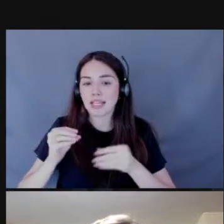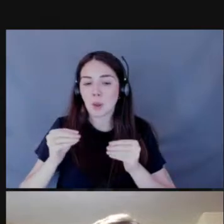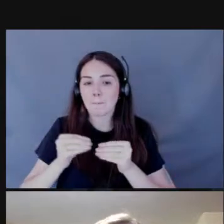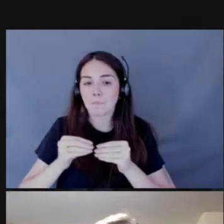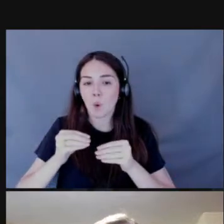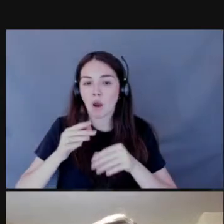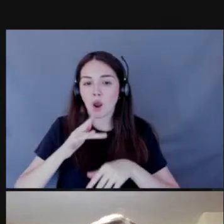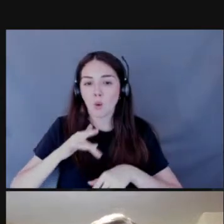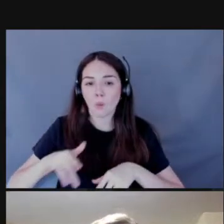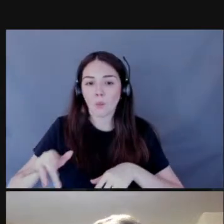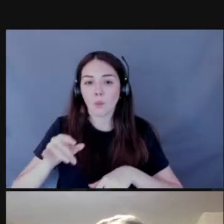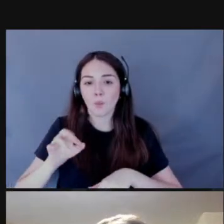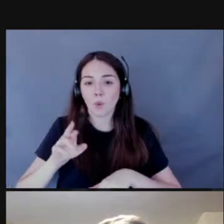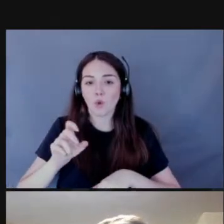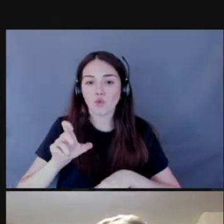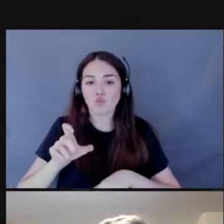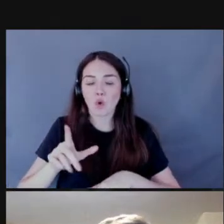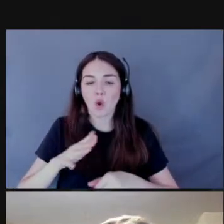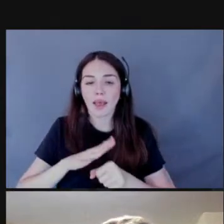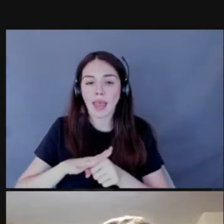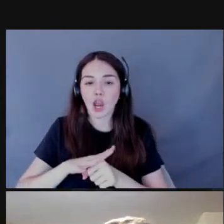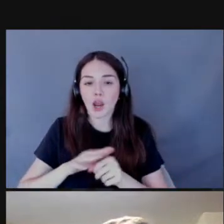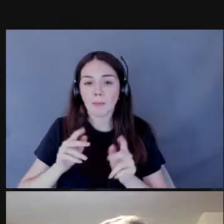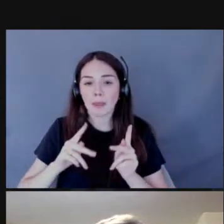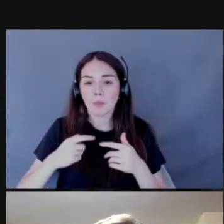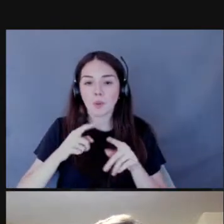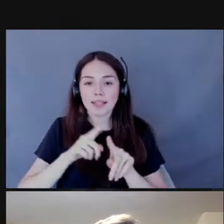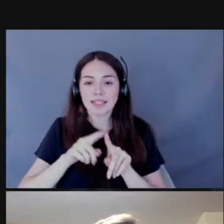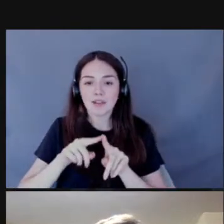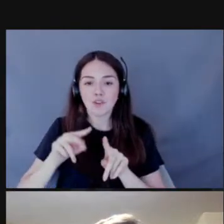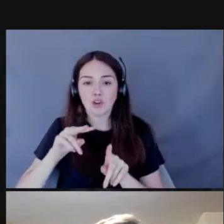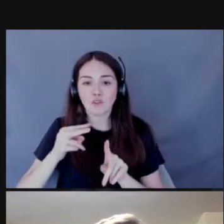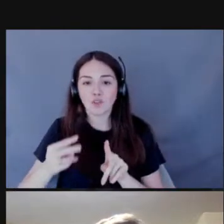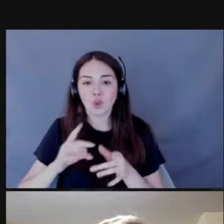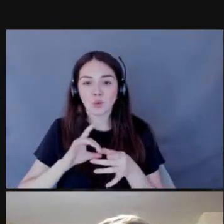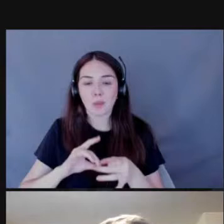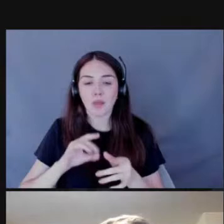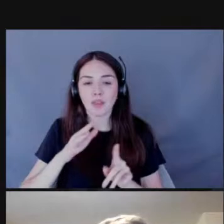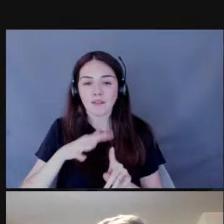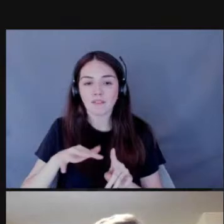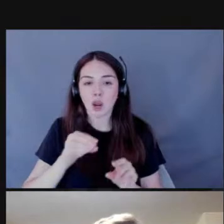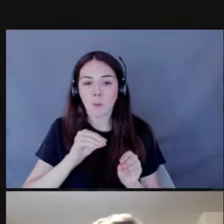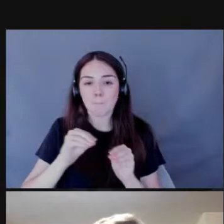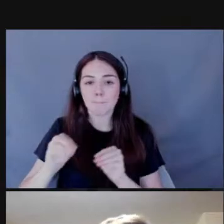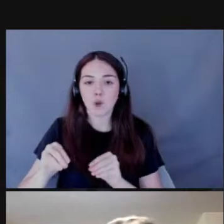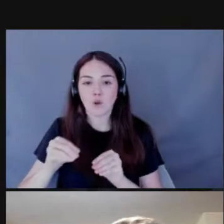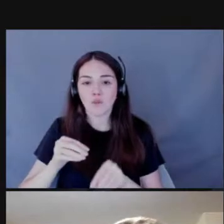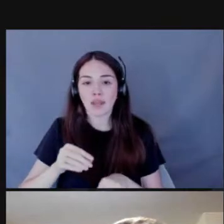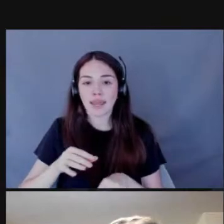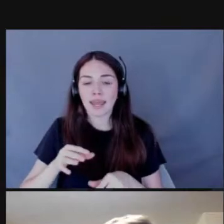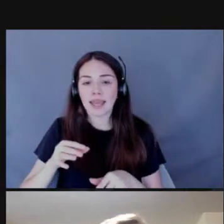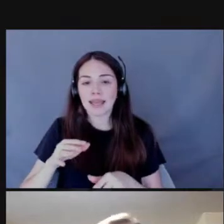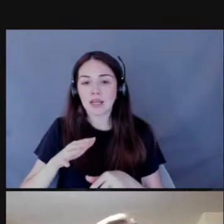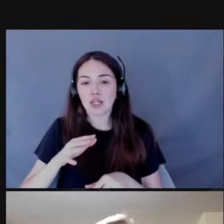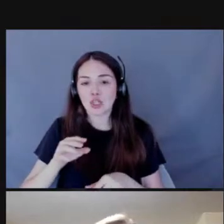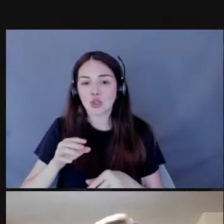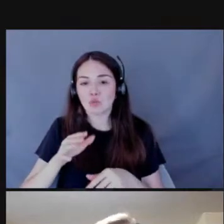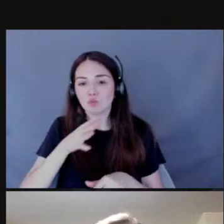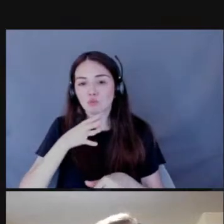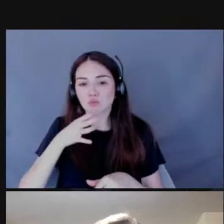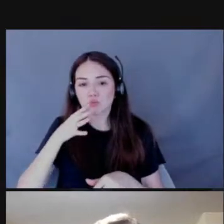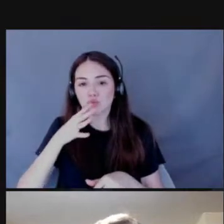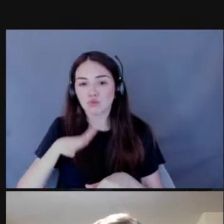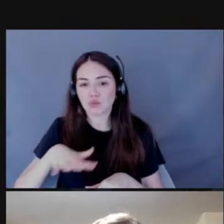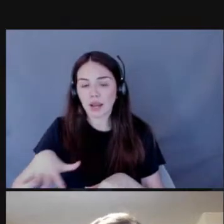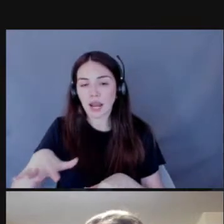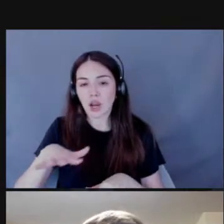urban people with different views about the environment moving into rural places where the environment is predominantly